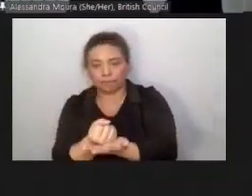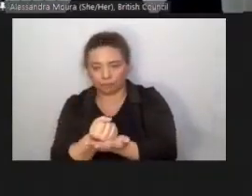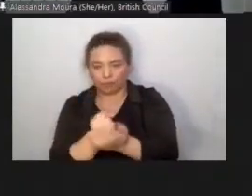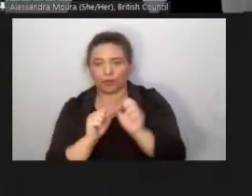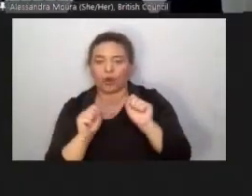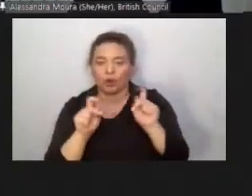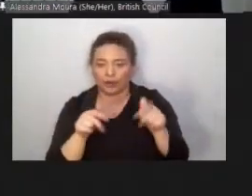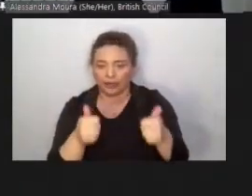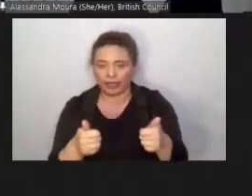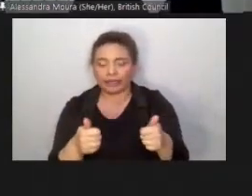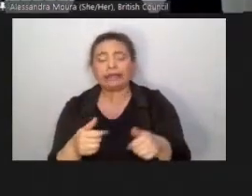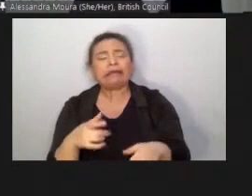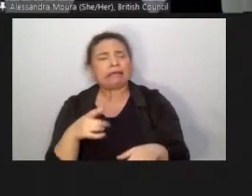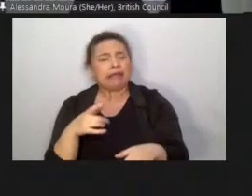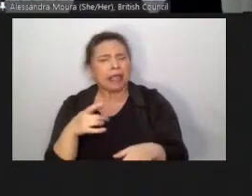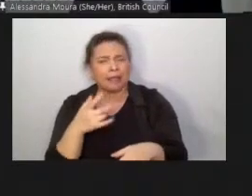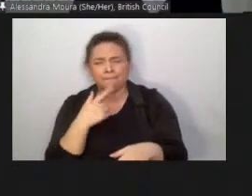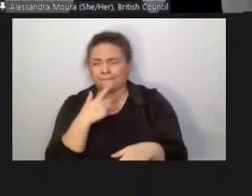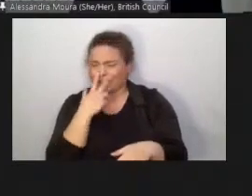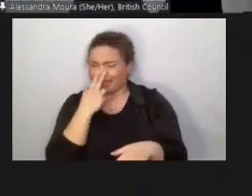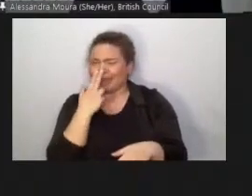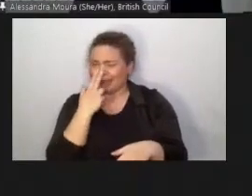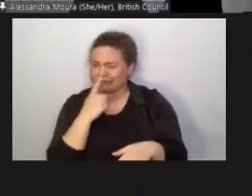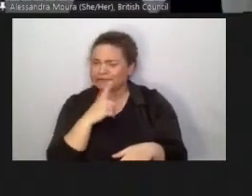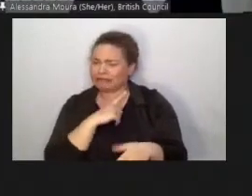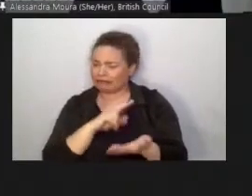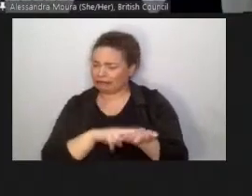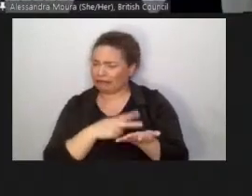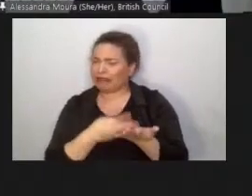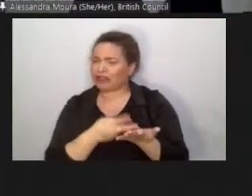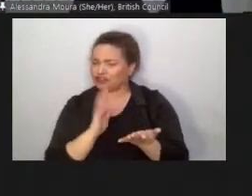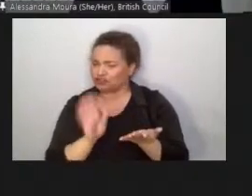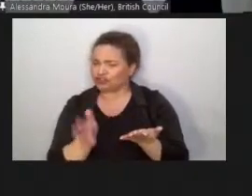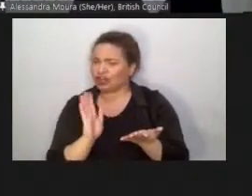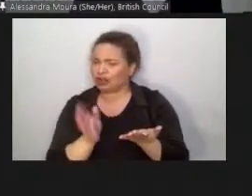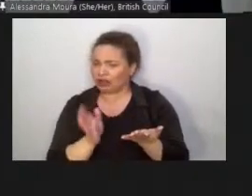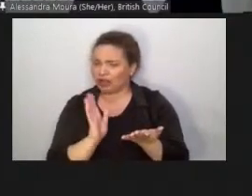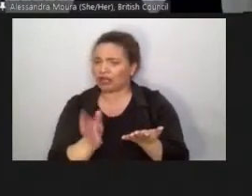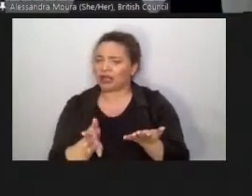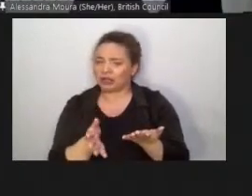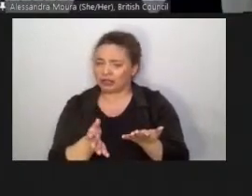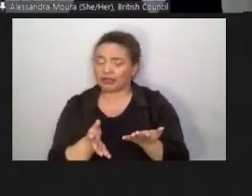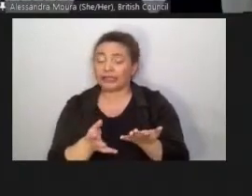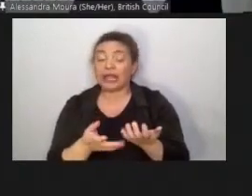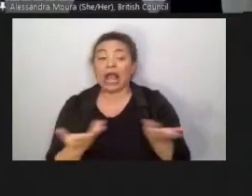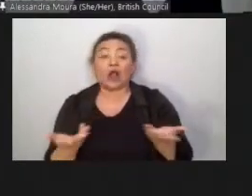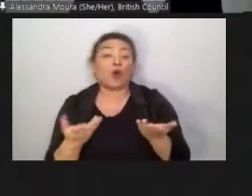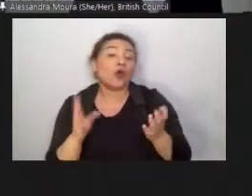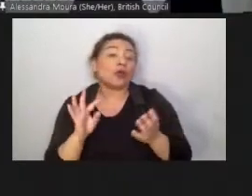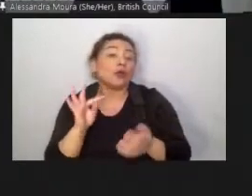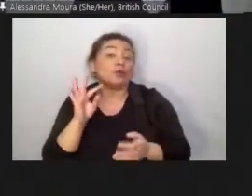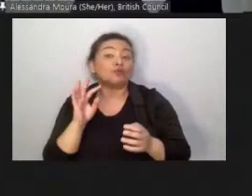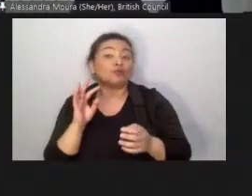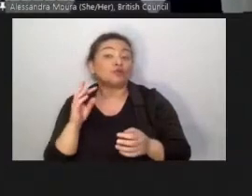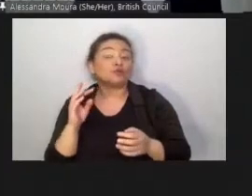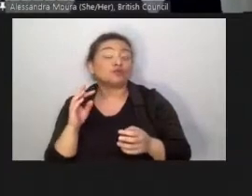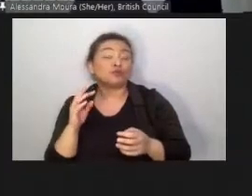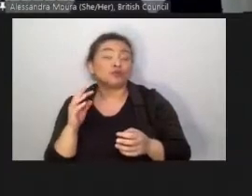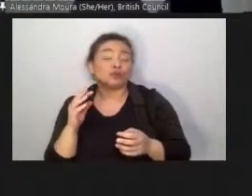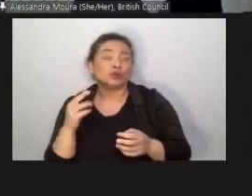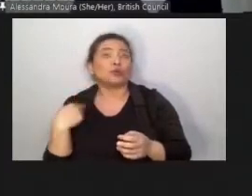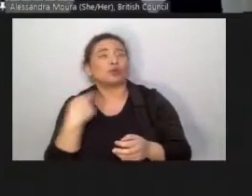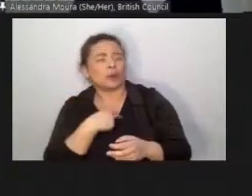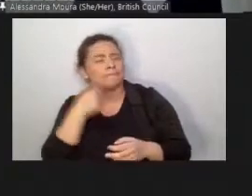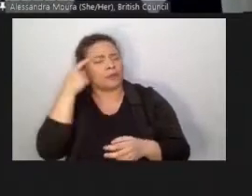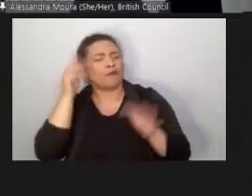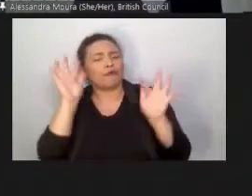Wonderful. So that brings us towards the end. Now, I know you're going to talk about another way of doing this,